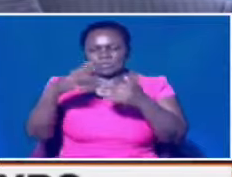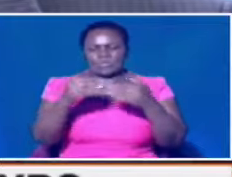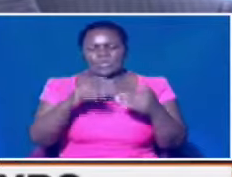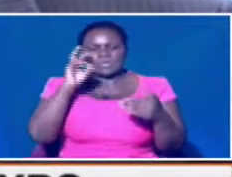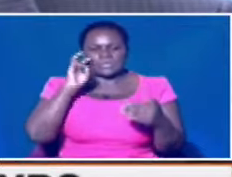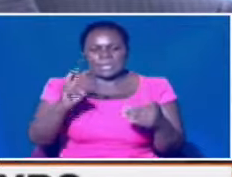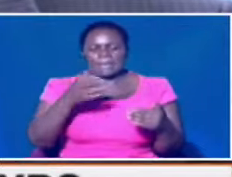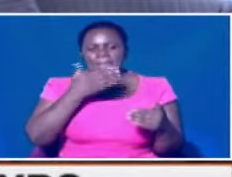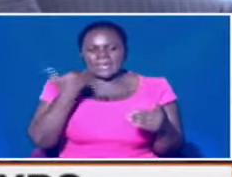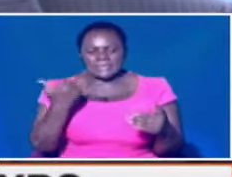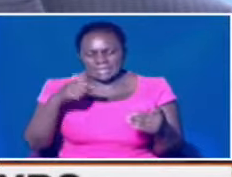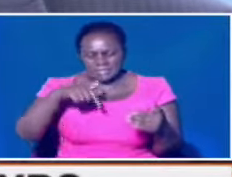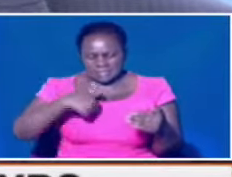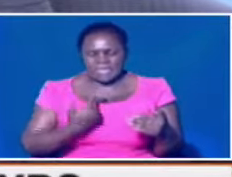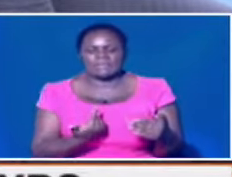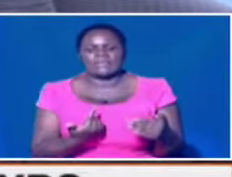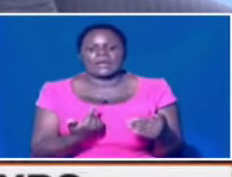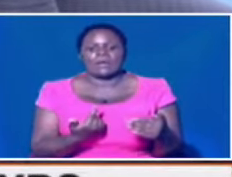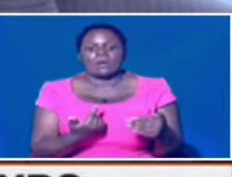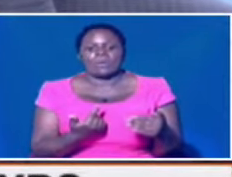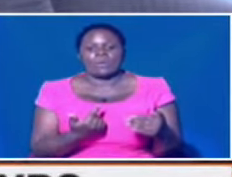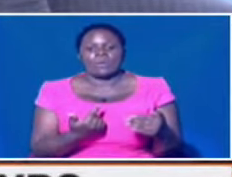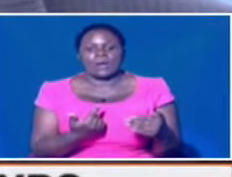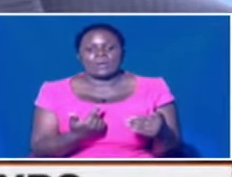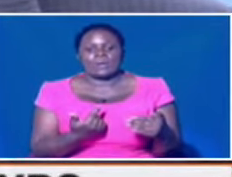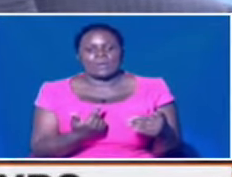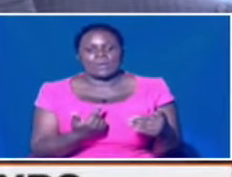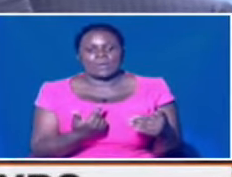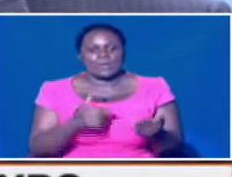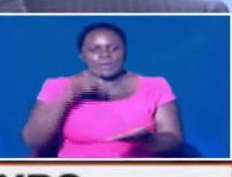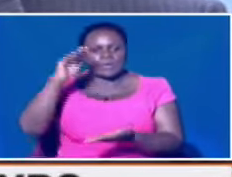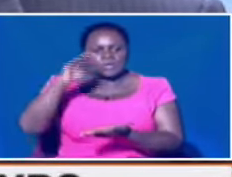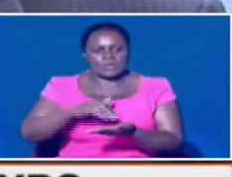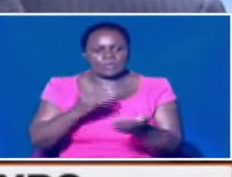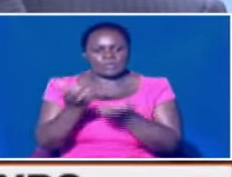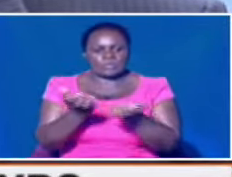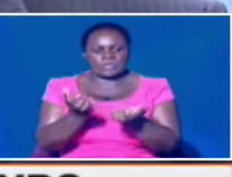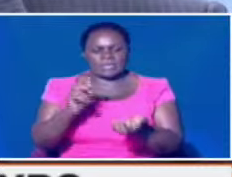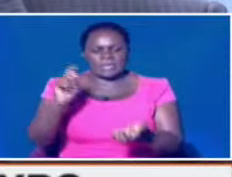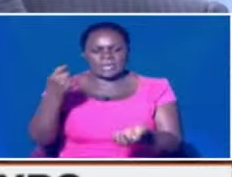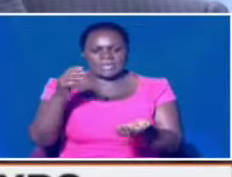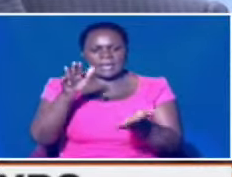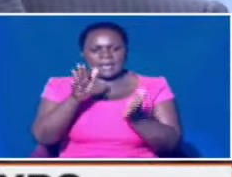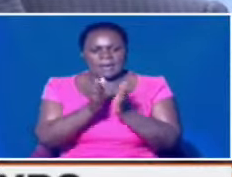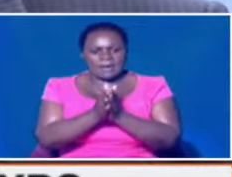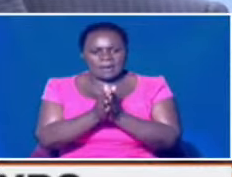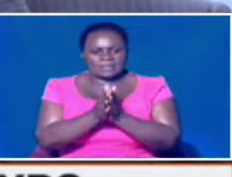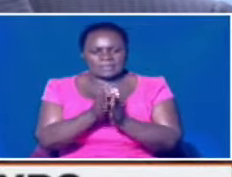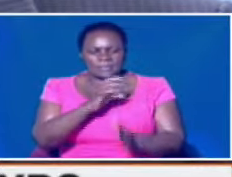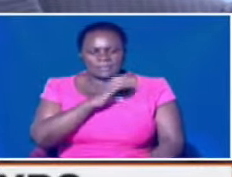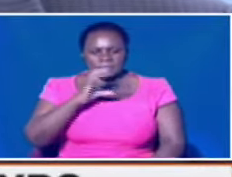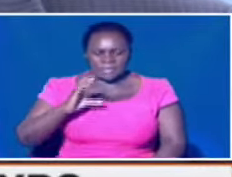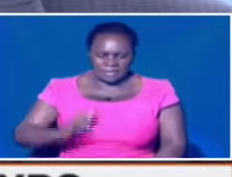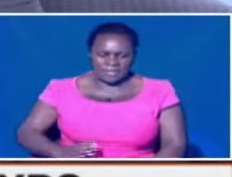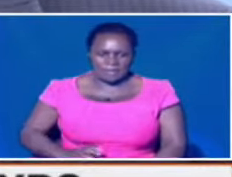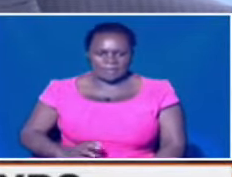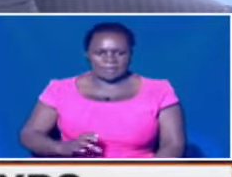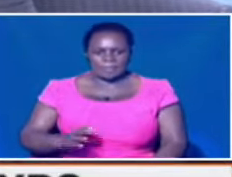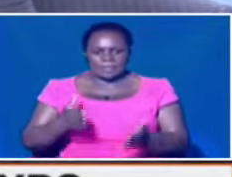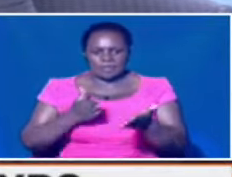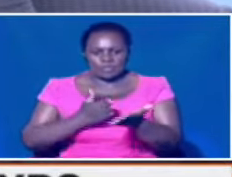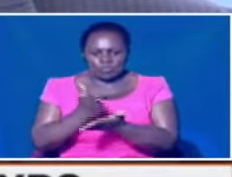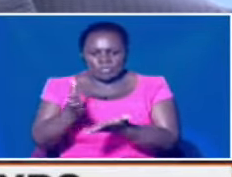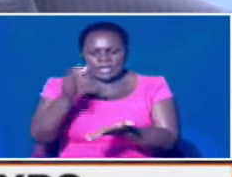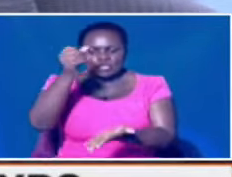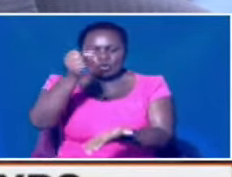it fit for us to be able to reduce the balance of trade between Kenya and China. And therefore, through